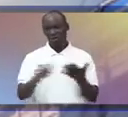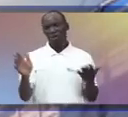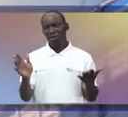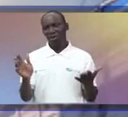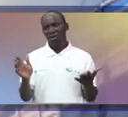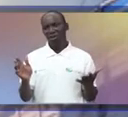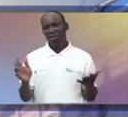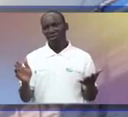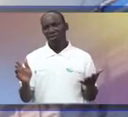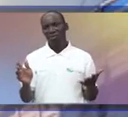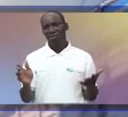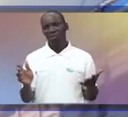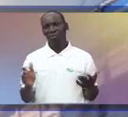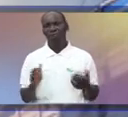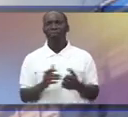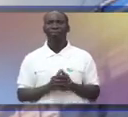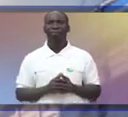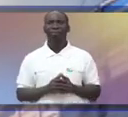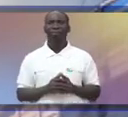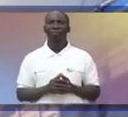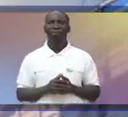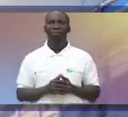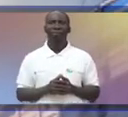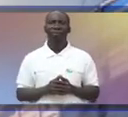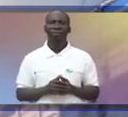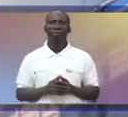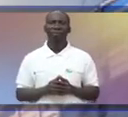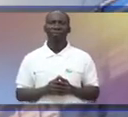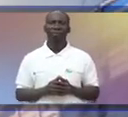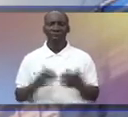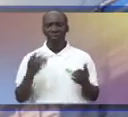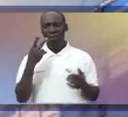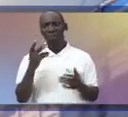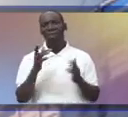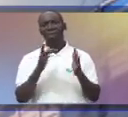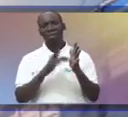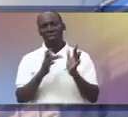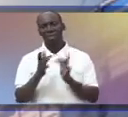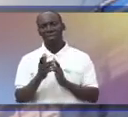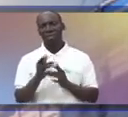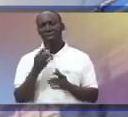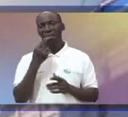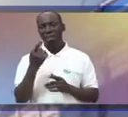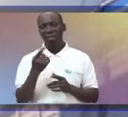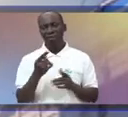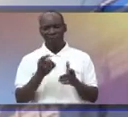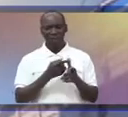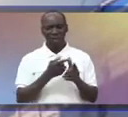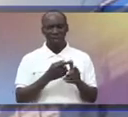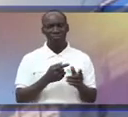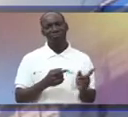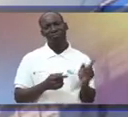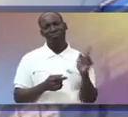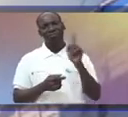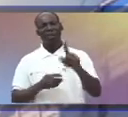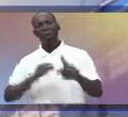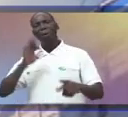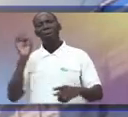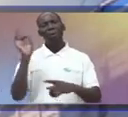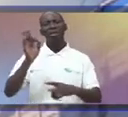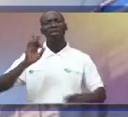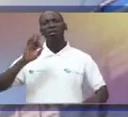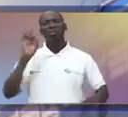So, Jesus commanded that when the gospel is preached and a person believes, the person should be